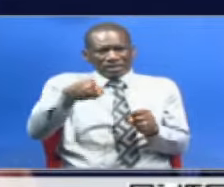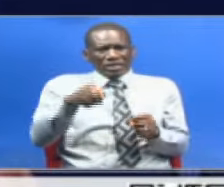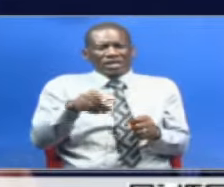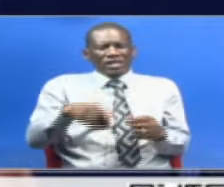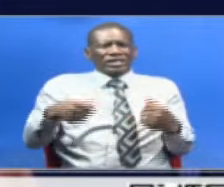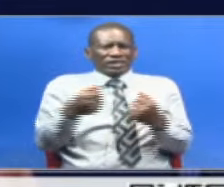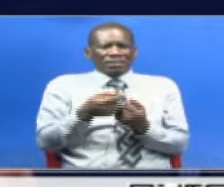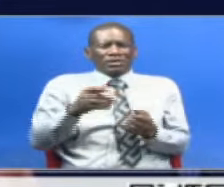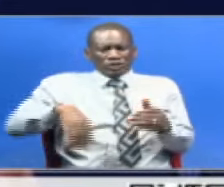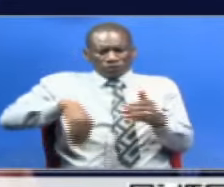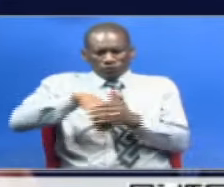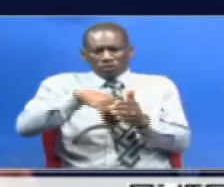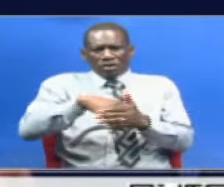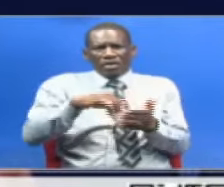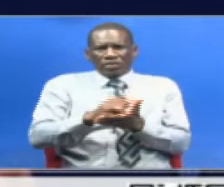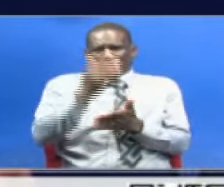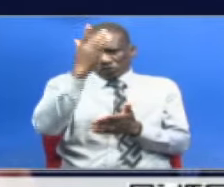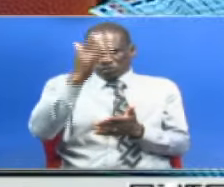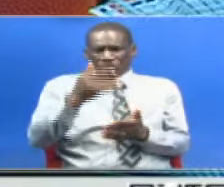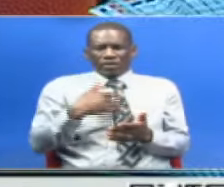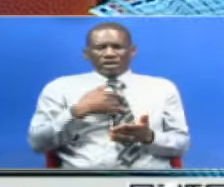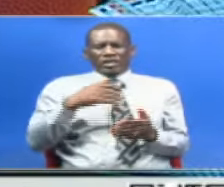This is the reason why we are a team. So,